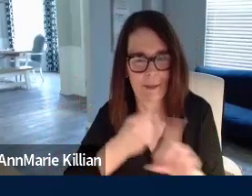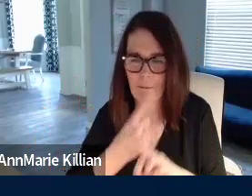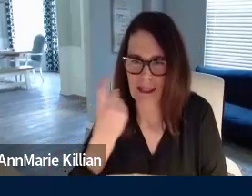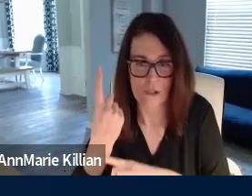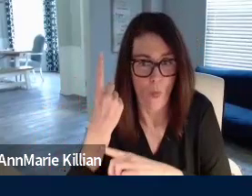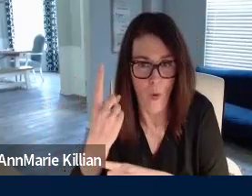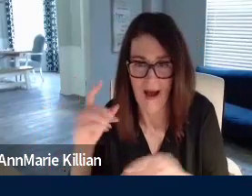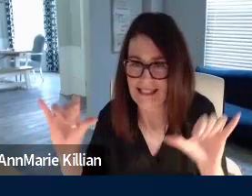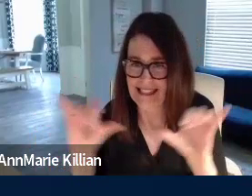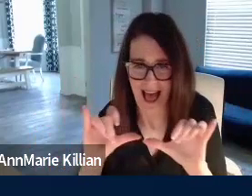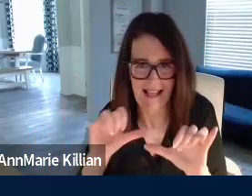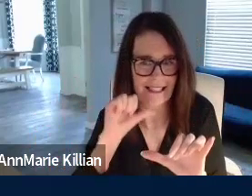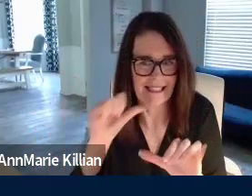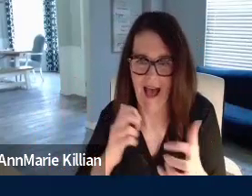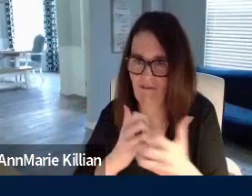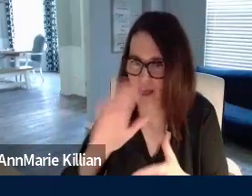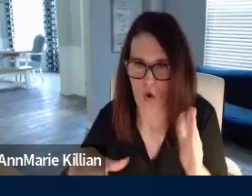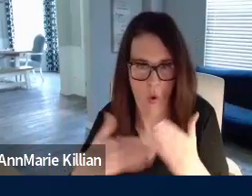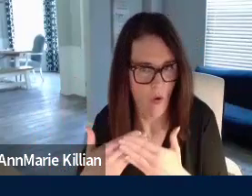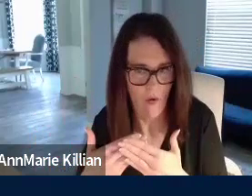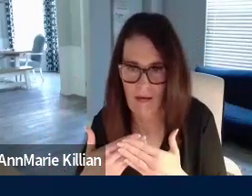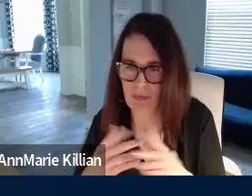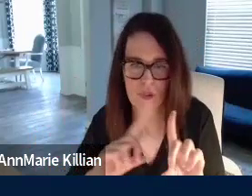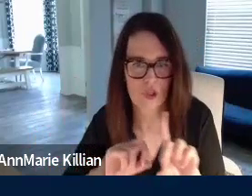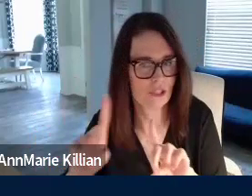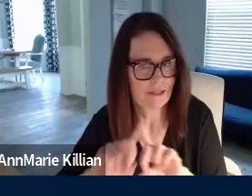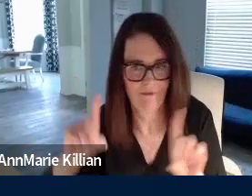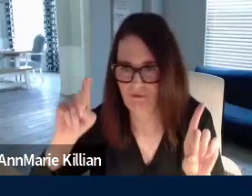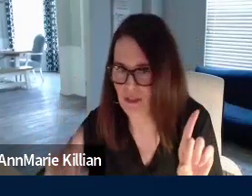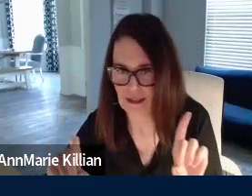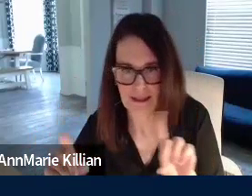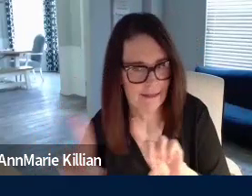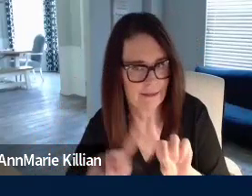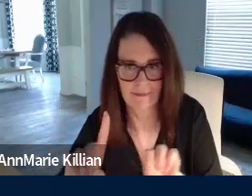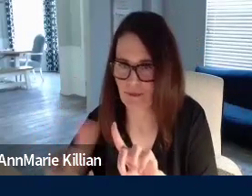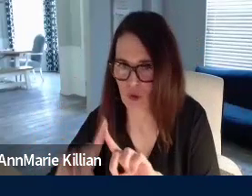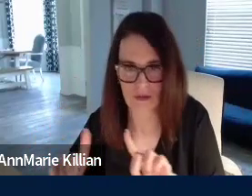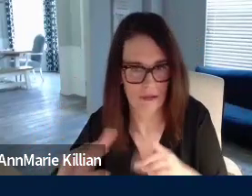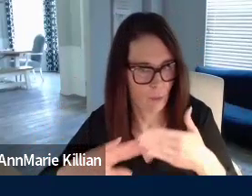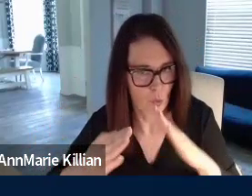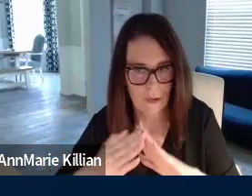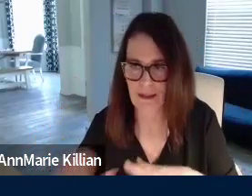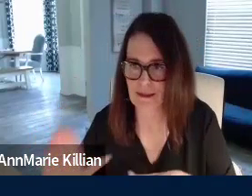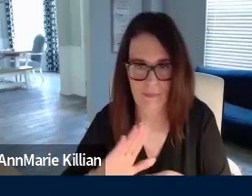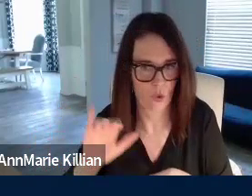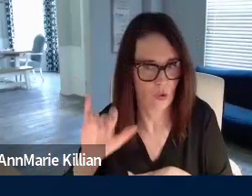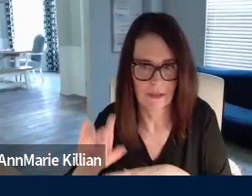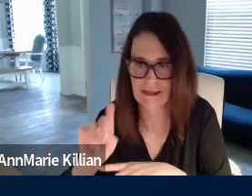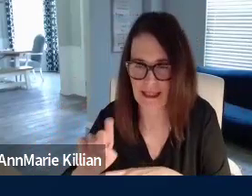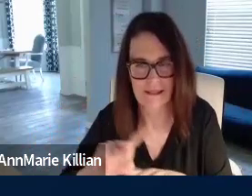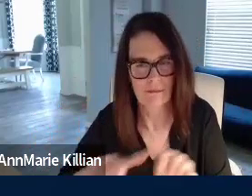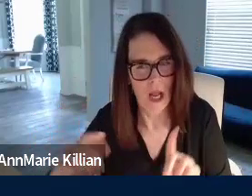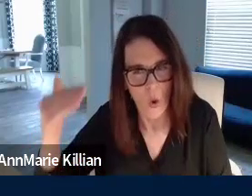look like? How is it impacted? Because one size does not fit all. There's so many different needs and so many